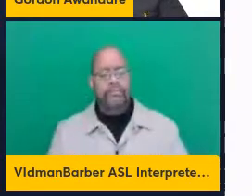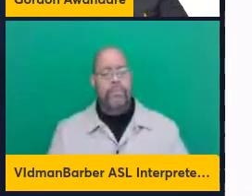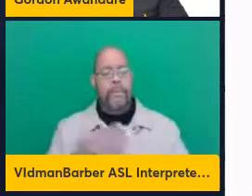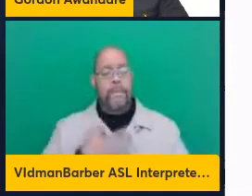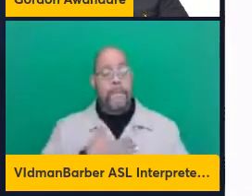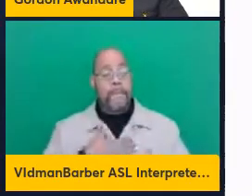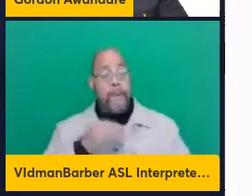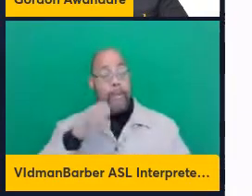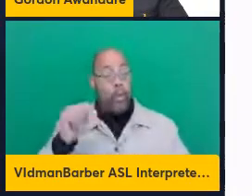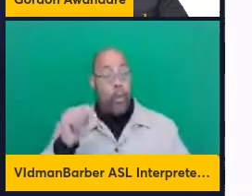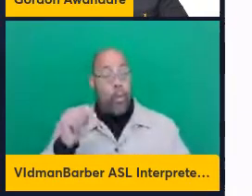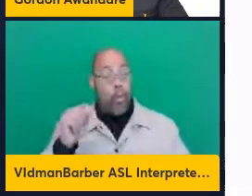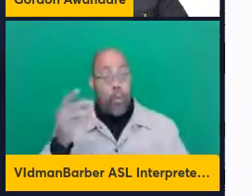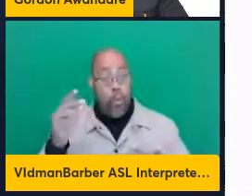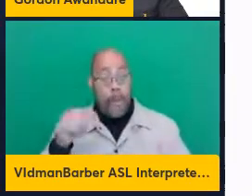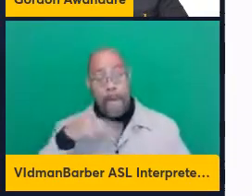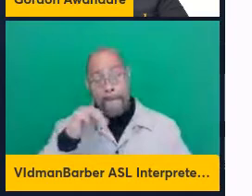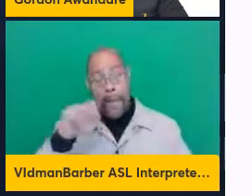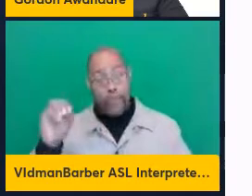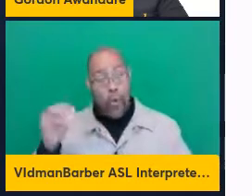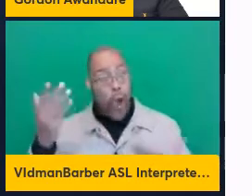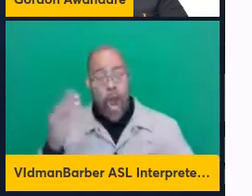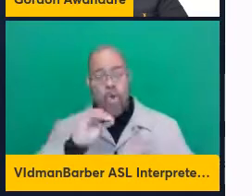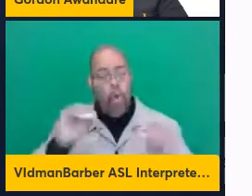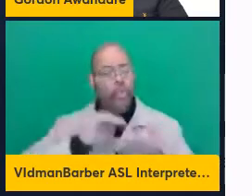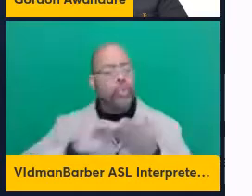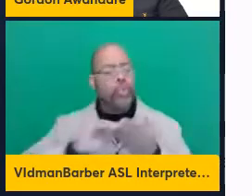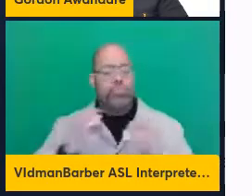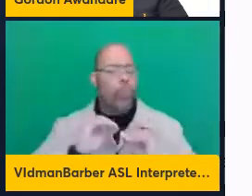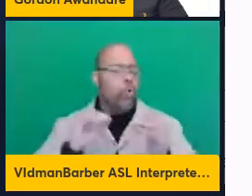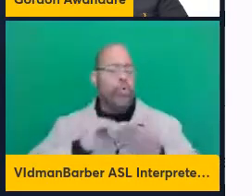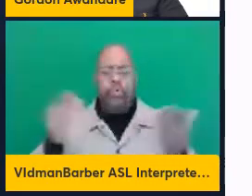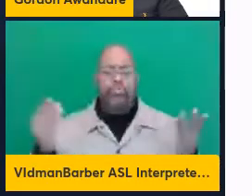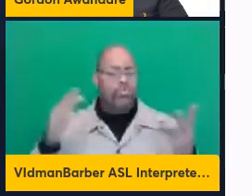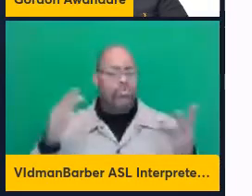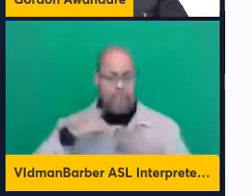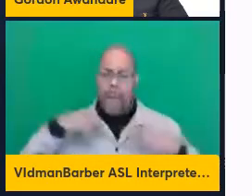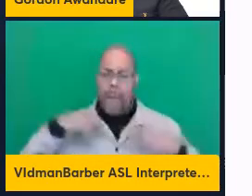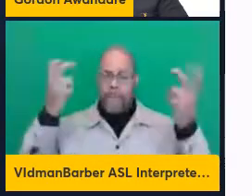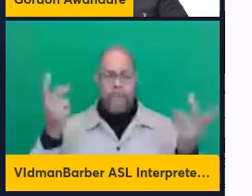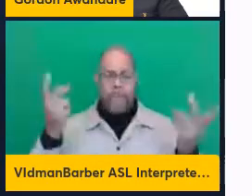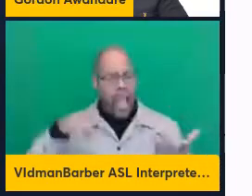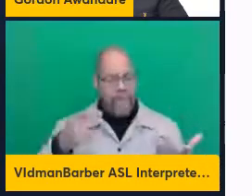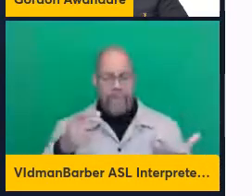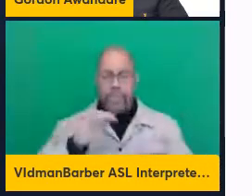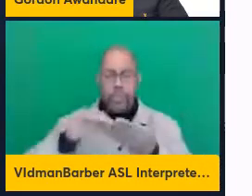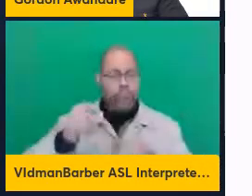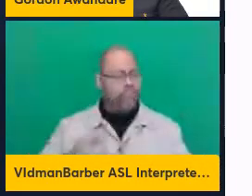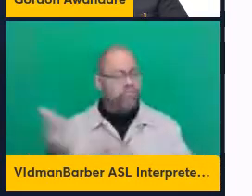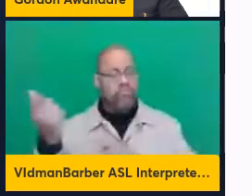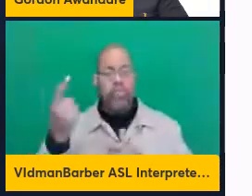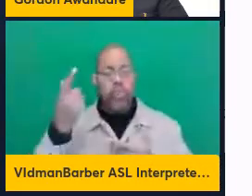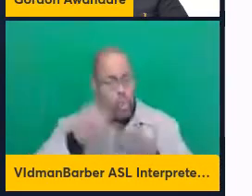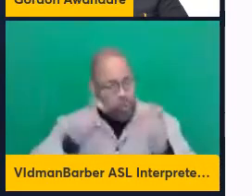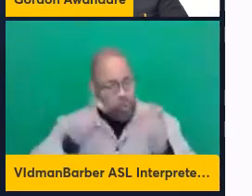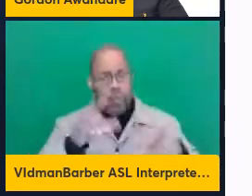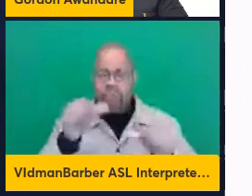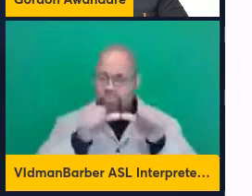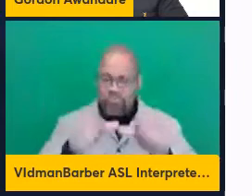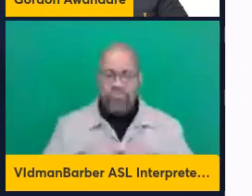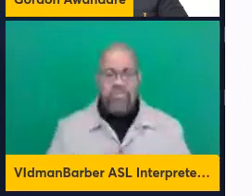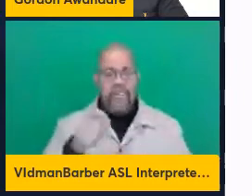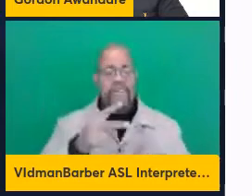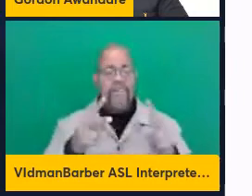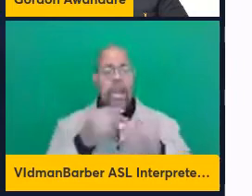motto is no excuses. That's what I tell my students, that there's no excuse. You have to take away the excuses and do what you need to do. You need to be